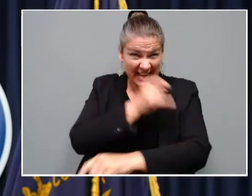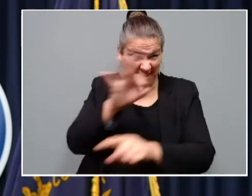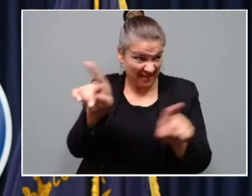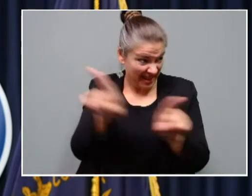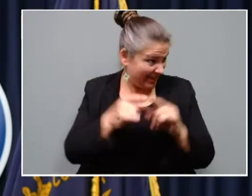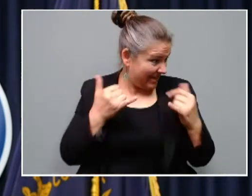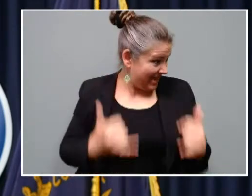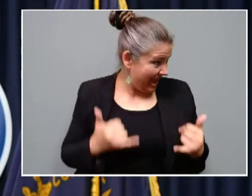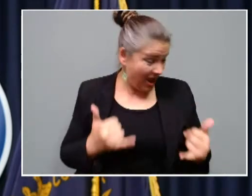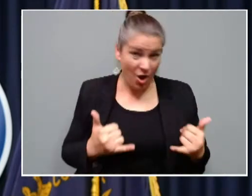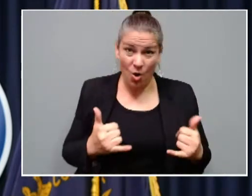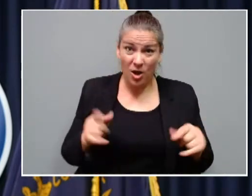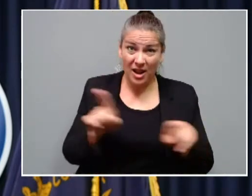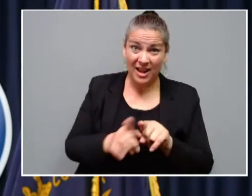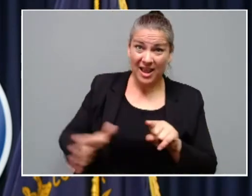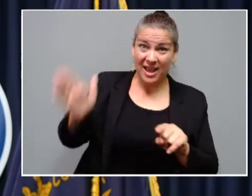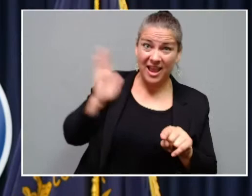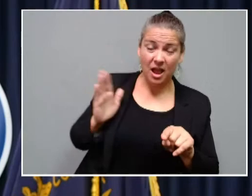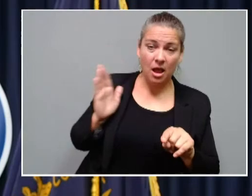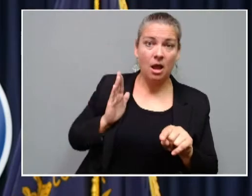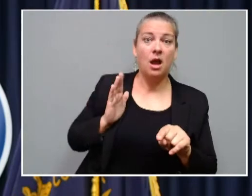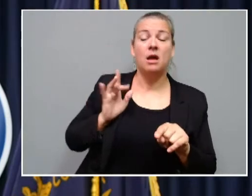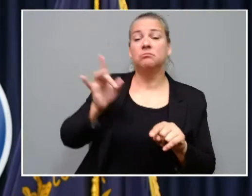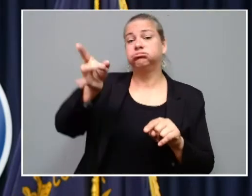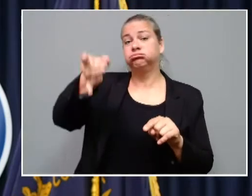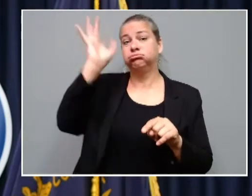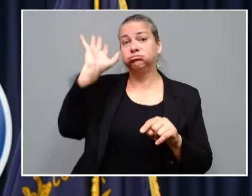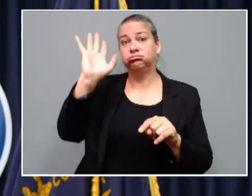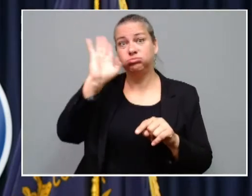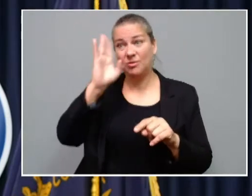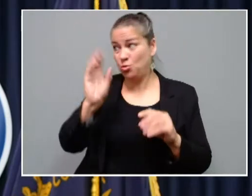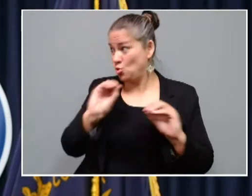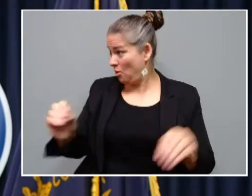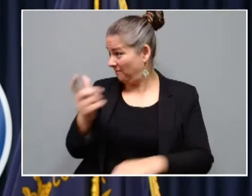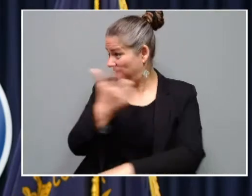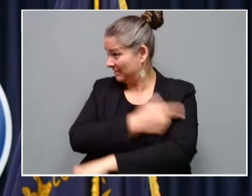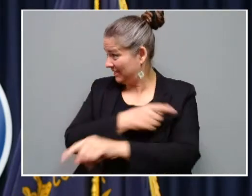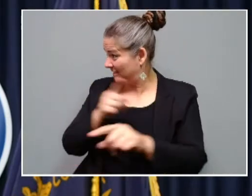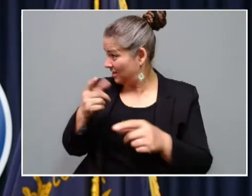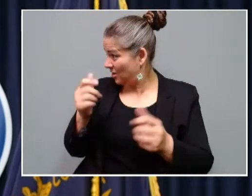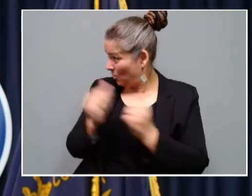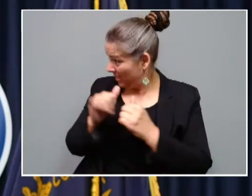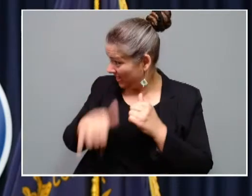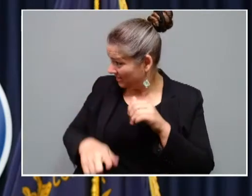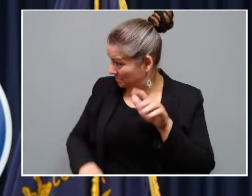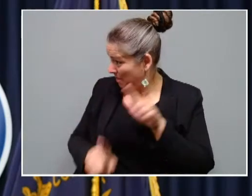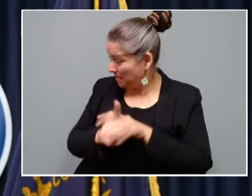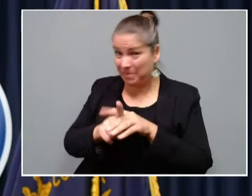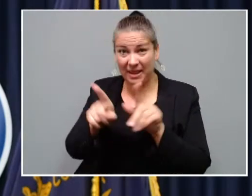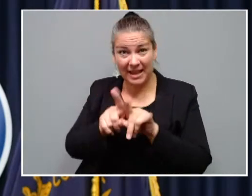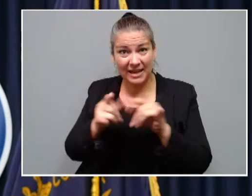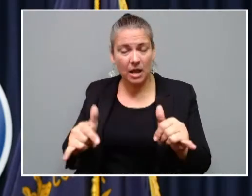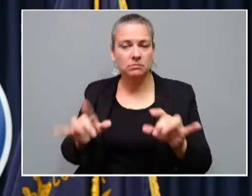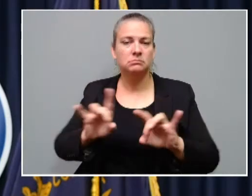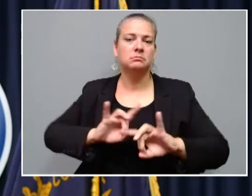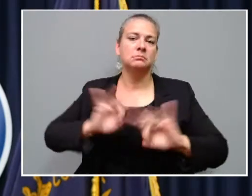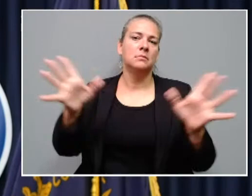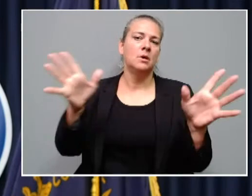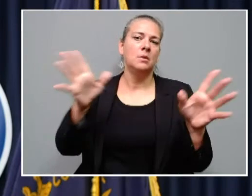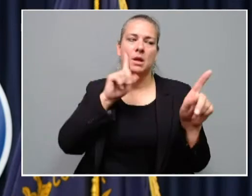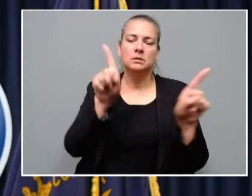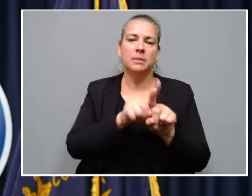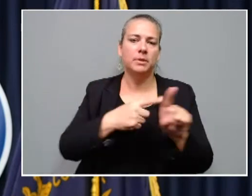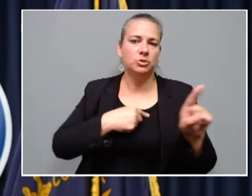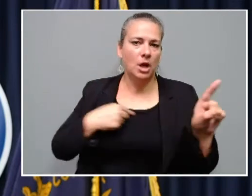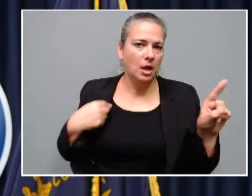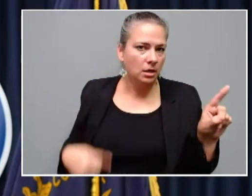what happened in China when this whole pandemic first began. The vaccines are what made a horrible situation